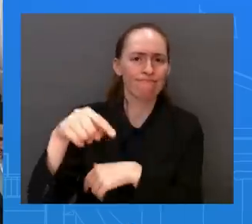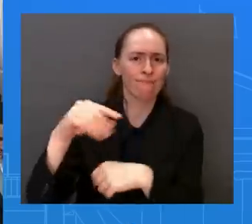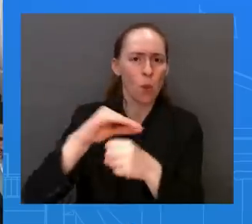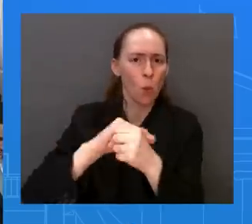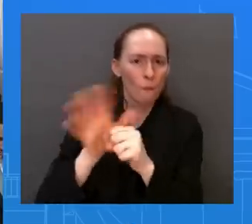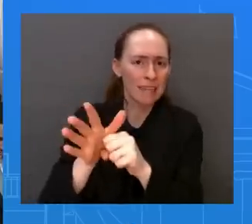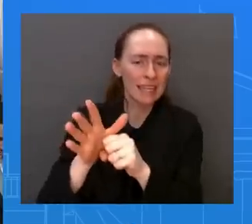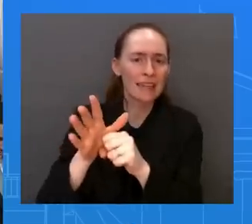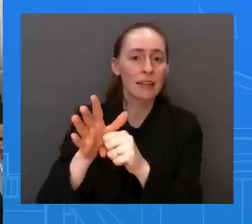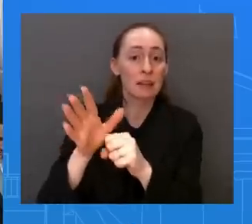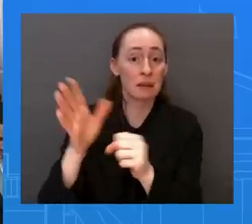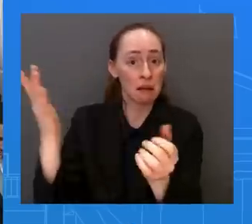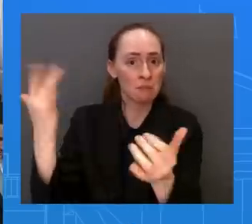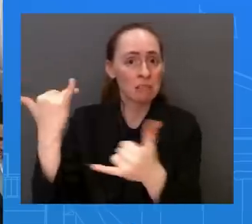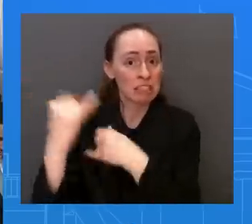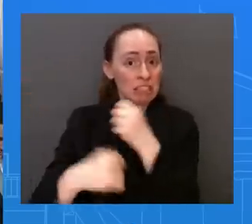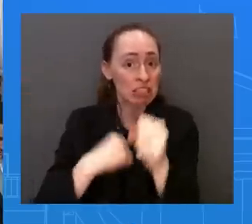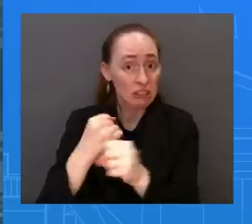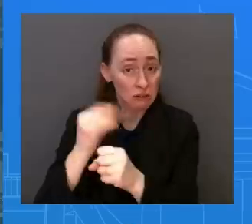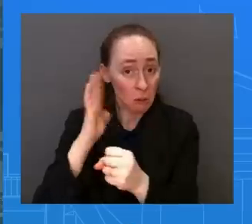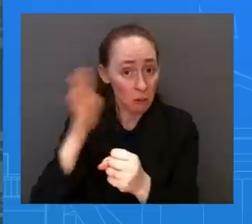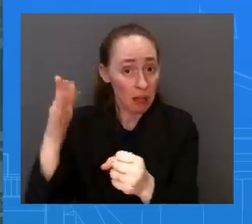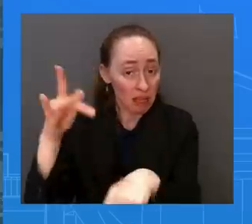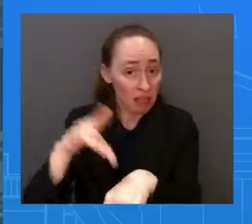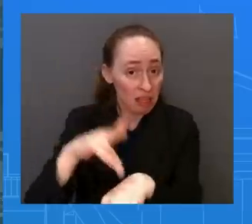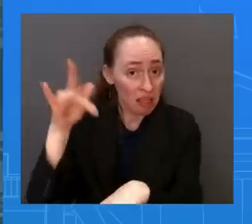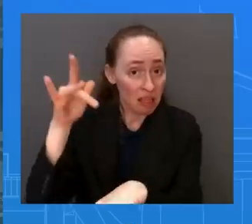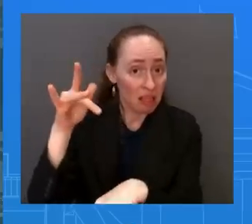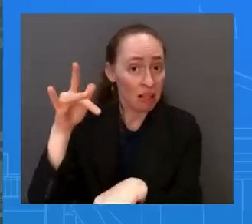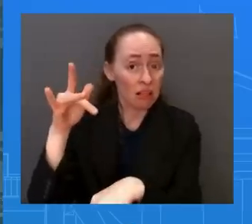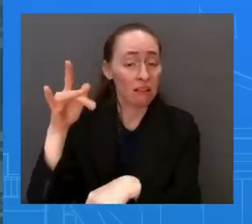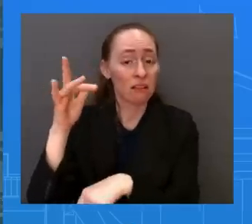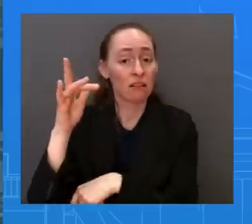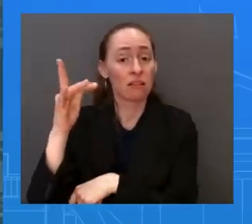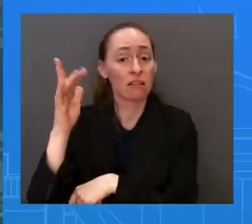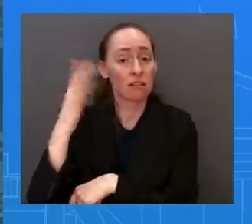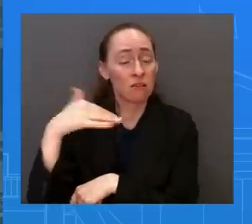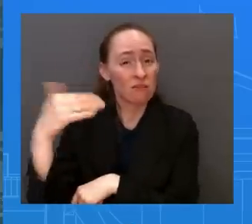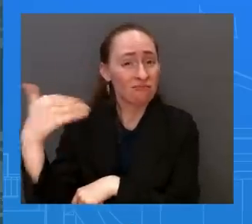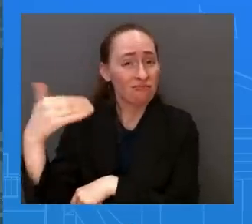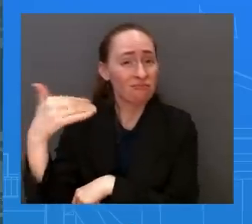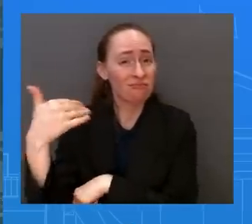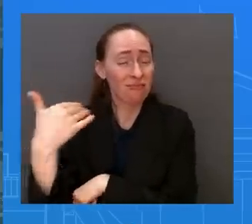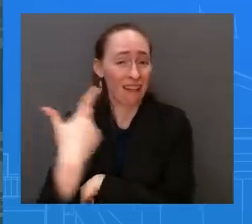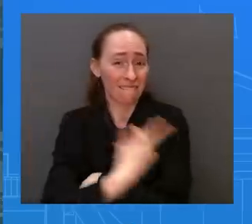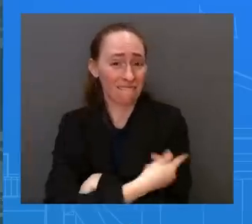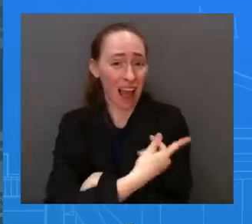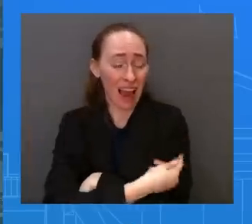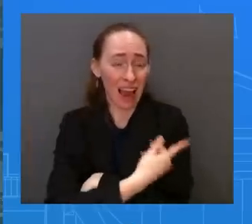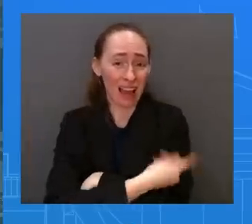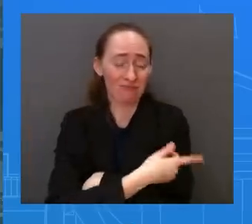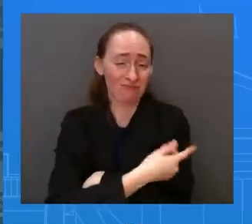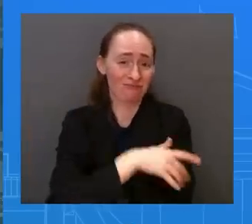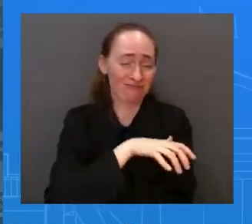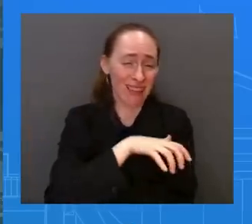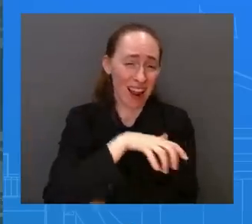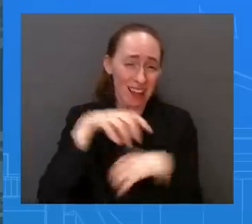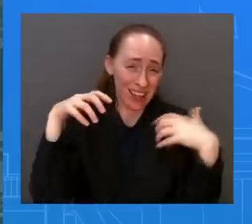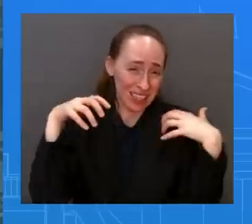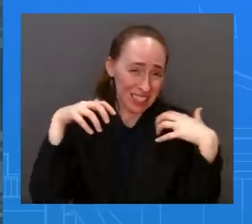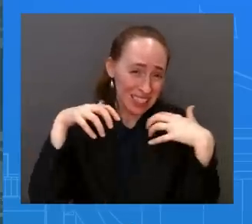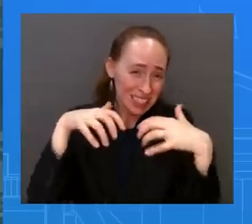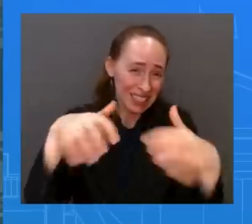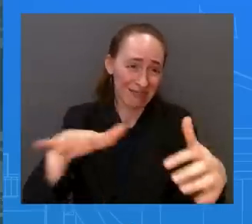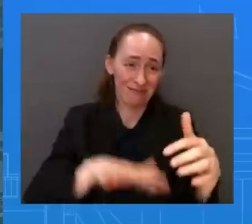and in the less developed world? As you know, I'm not going to get ahead of the president's speech tomorrow. as it relates to COVID, you know, the president